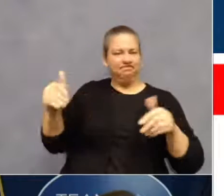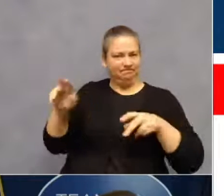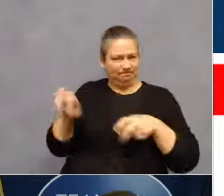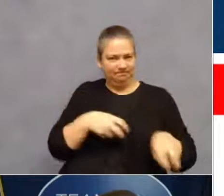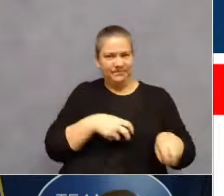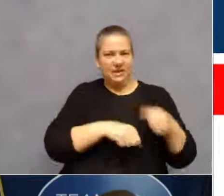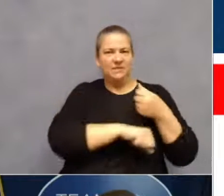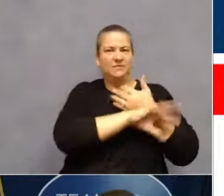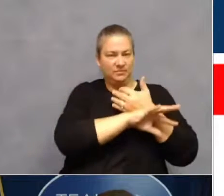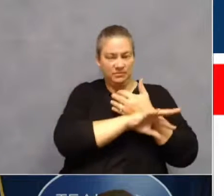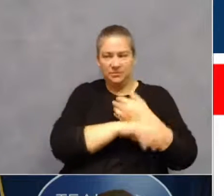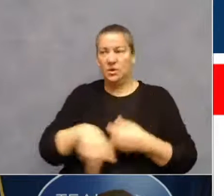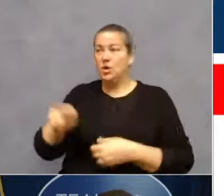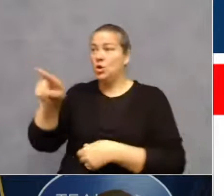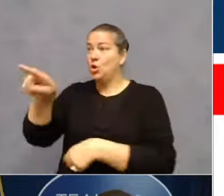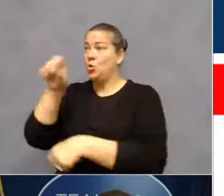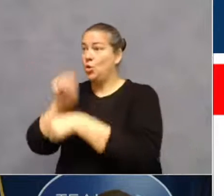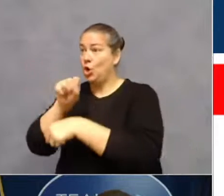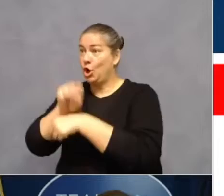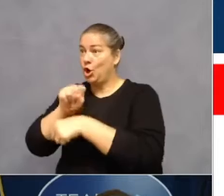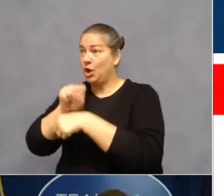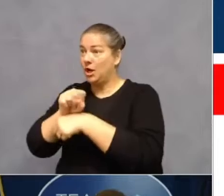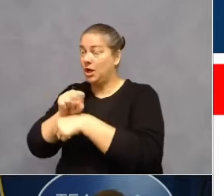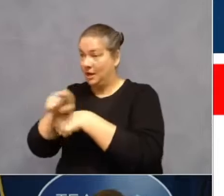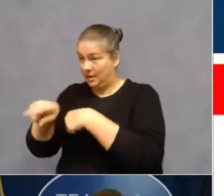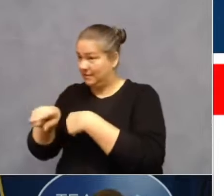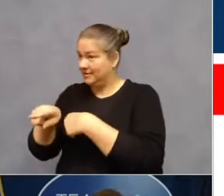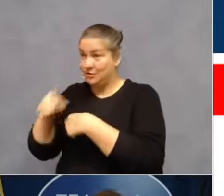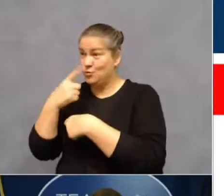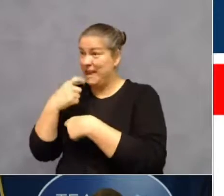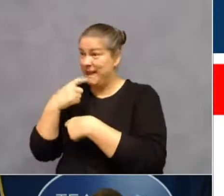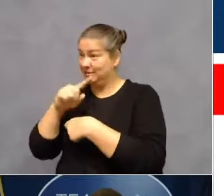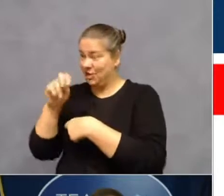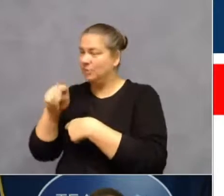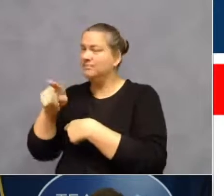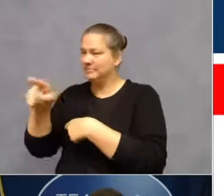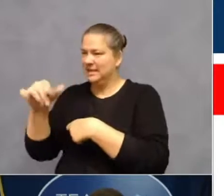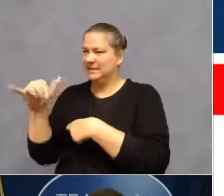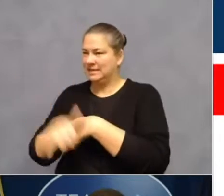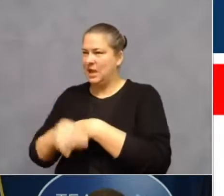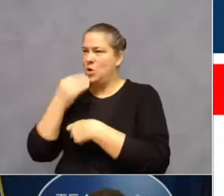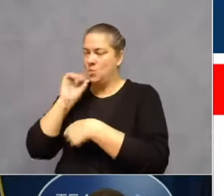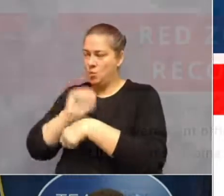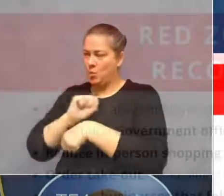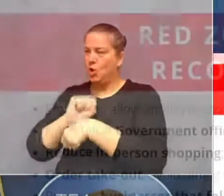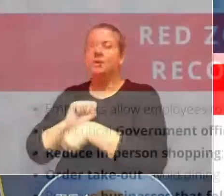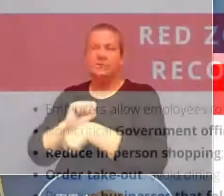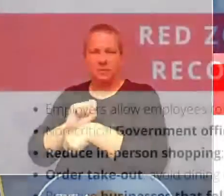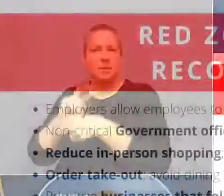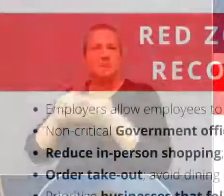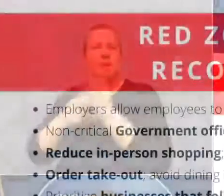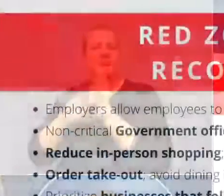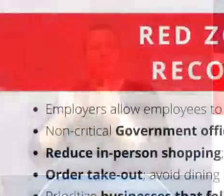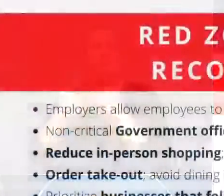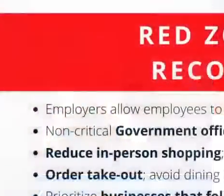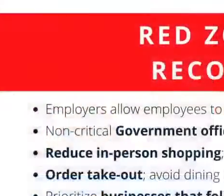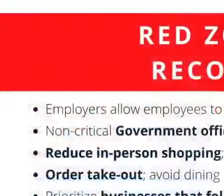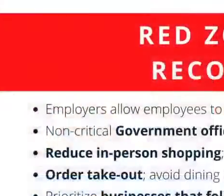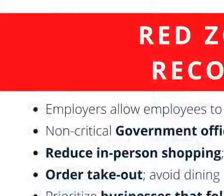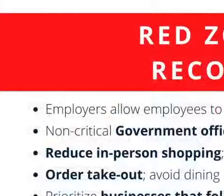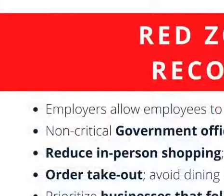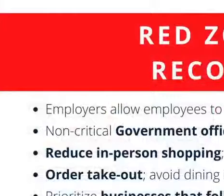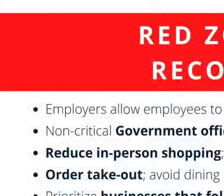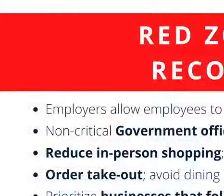that child is going to be home more, encouraging the family to be home more during that period, again,